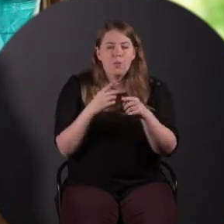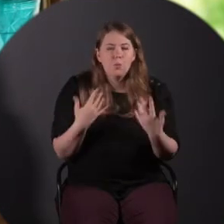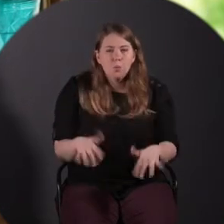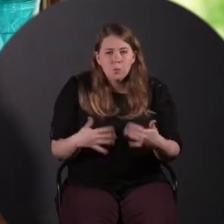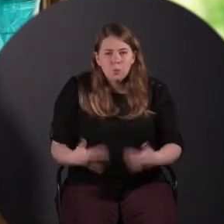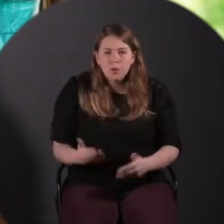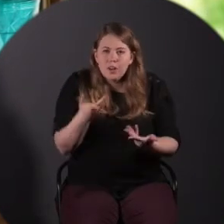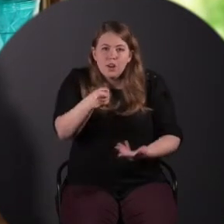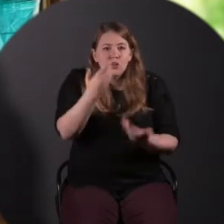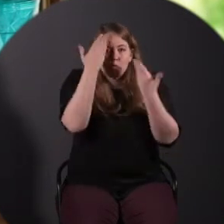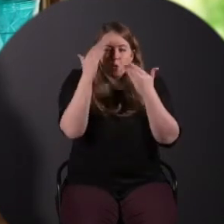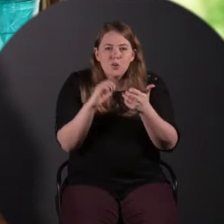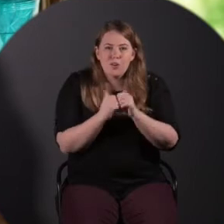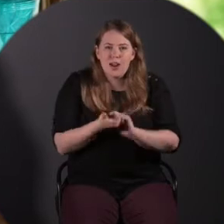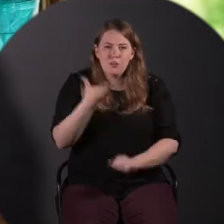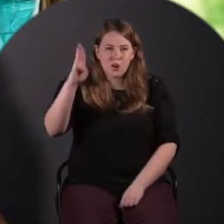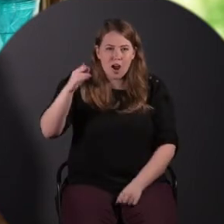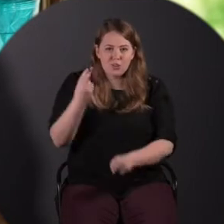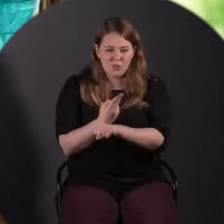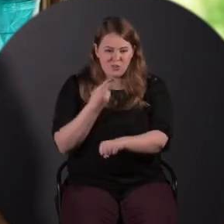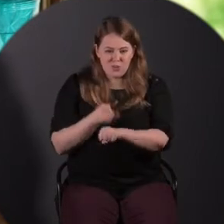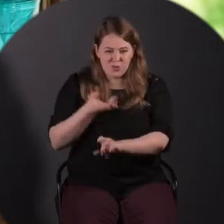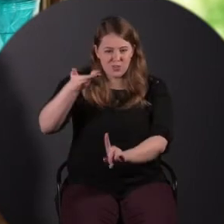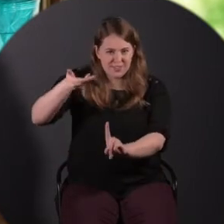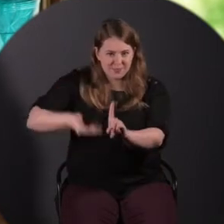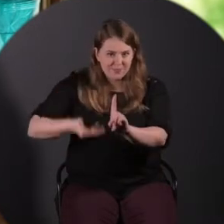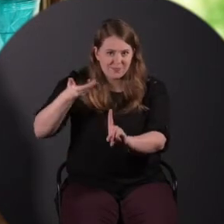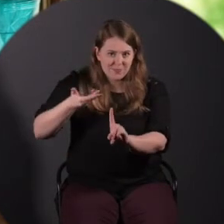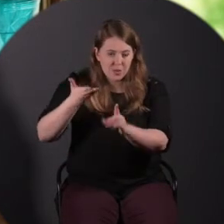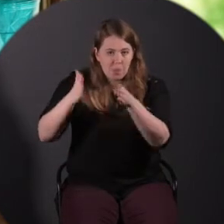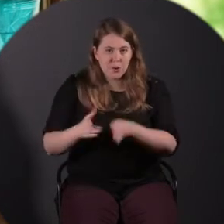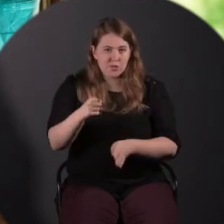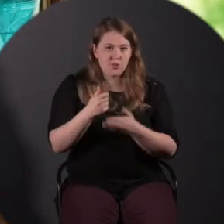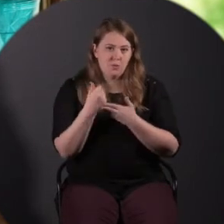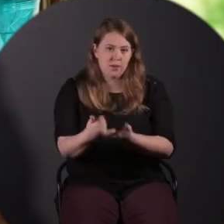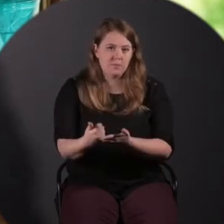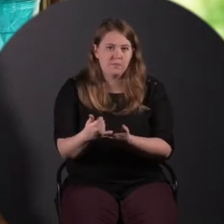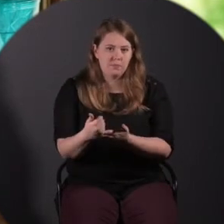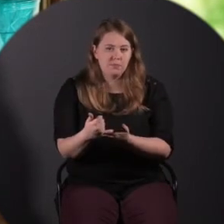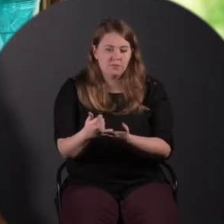never know how God's going to use that person in influential ways to expand his kingdom.